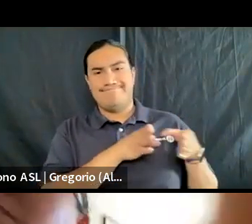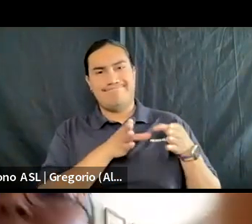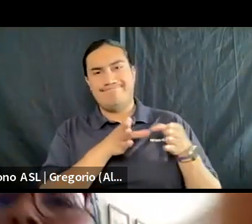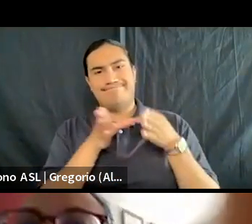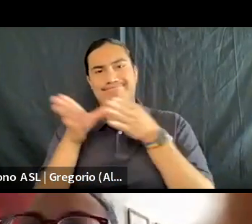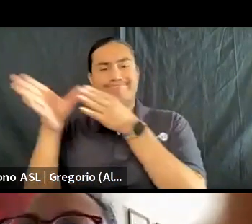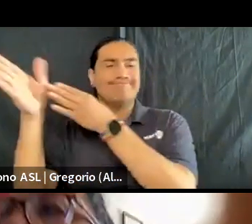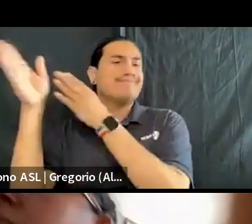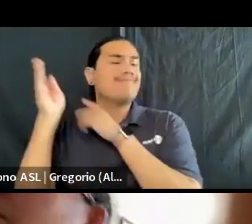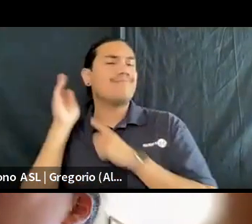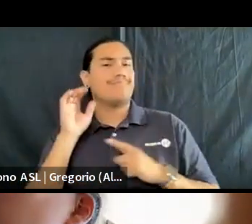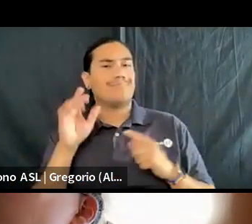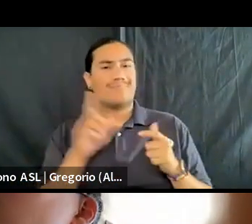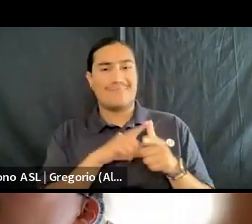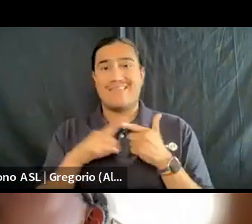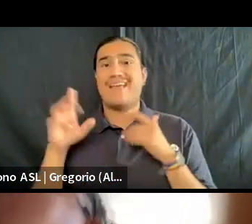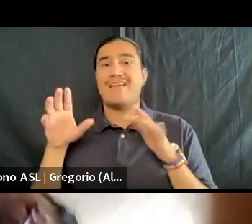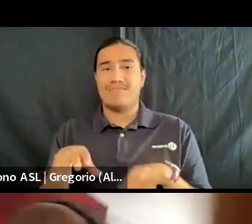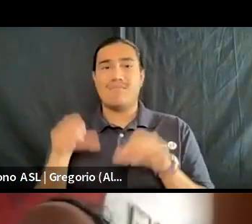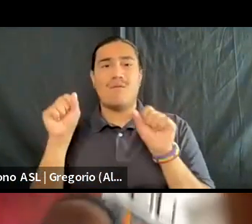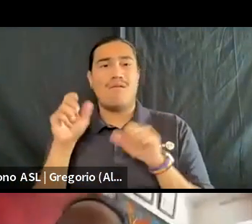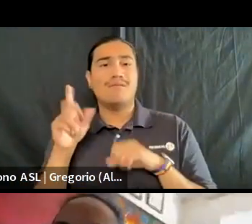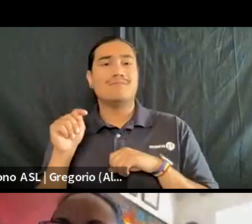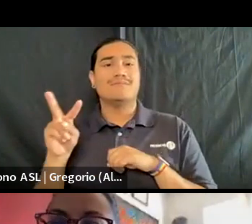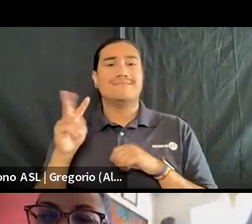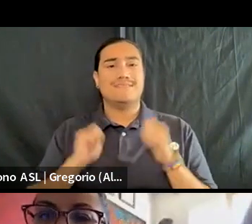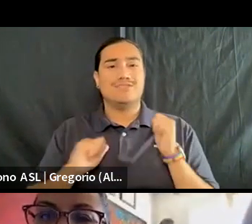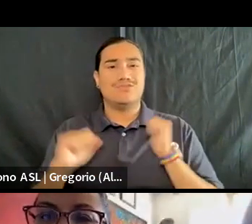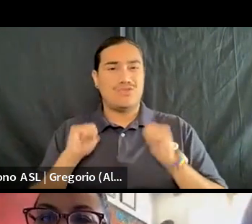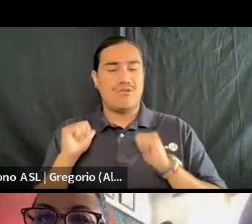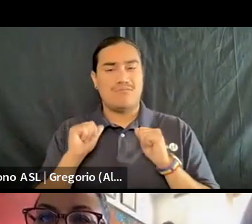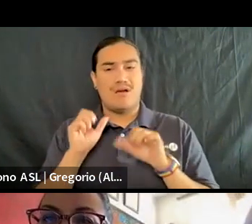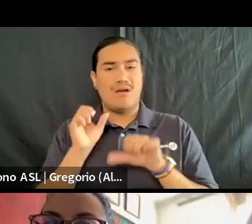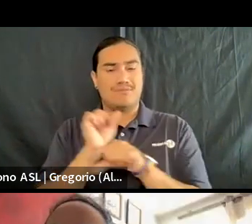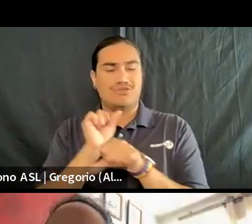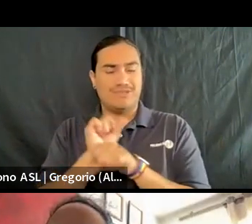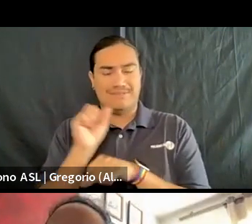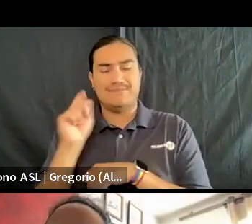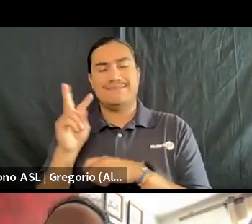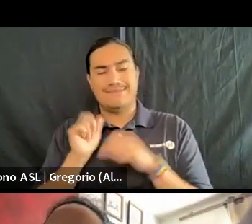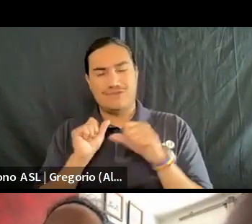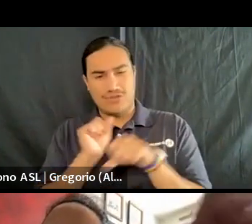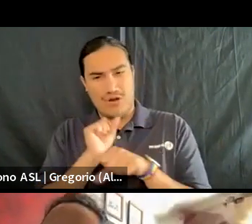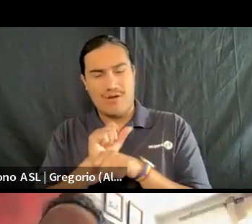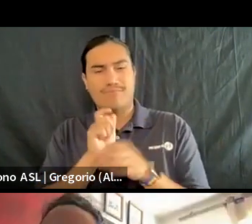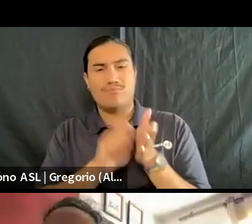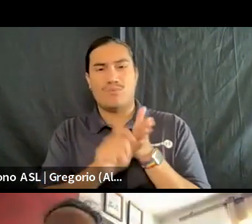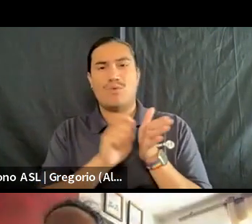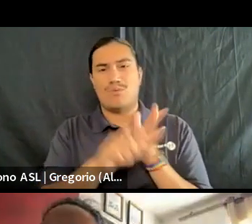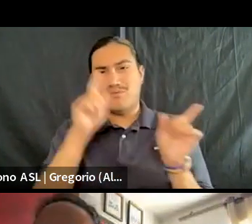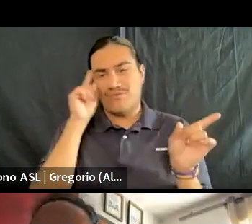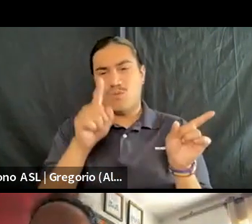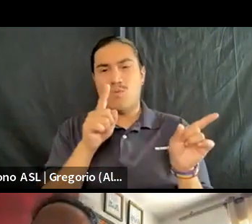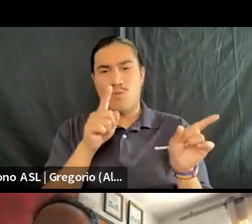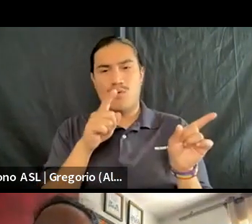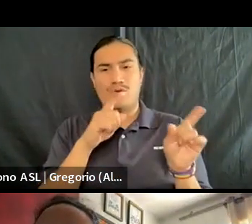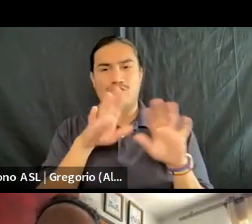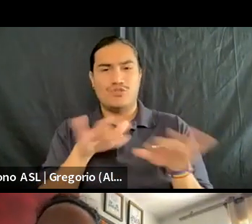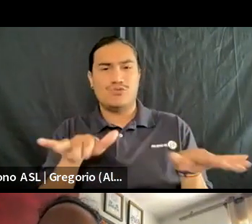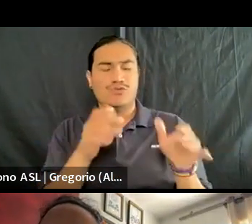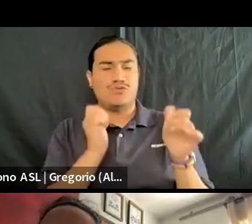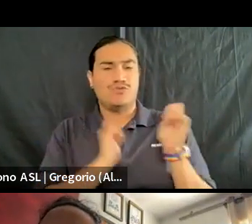Then I got a TV job in 93, I believe. I wrote for that children's show called Ghostwriter.